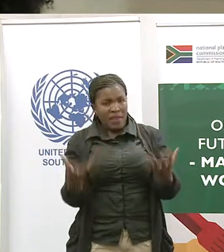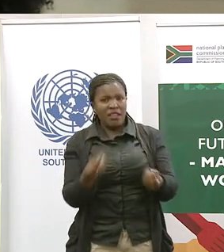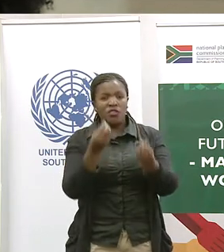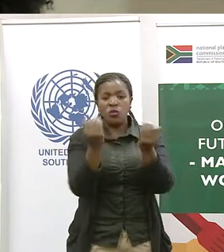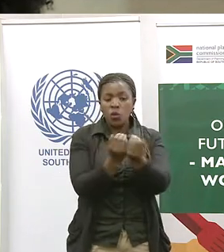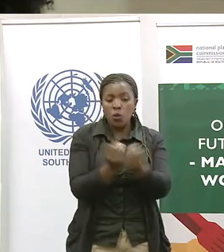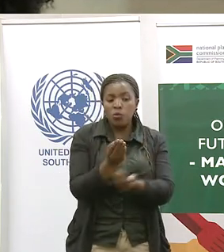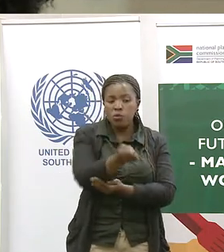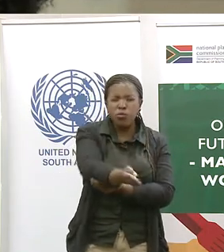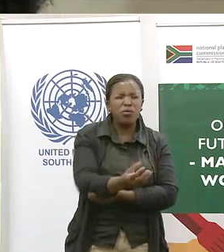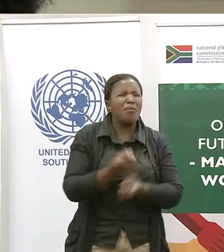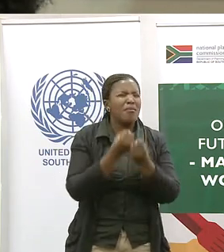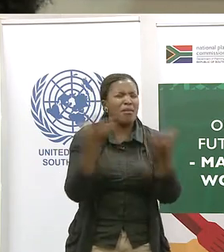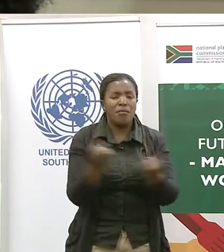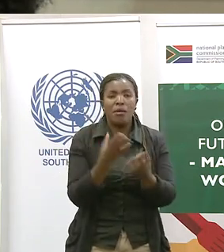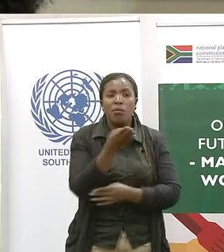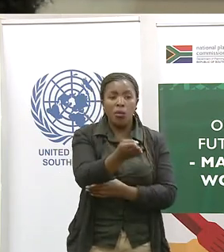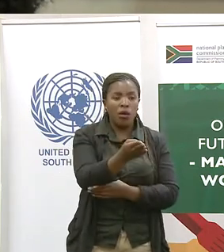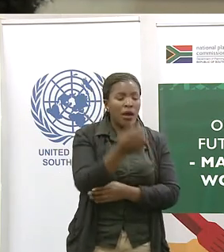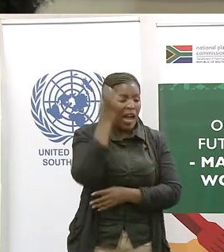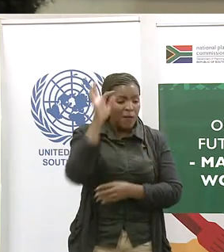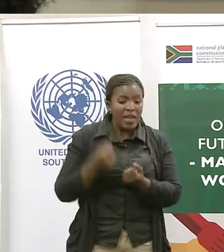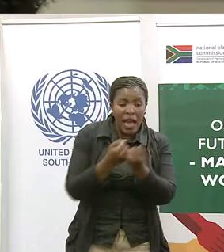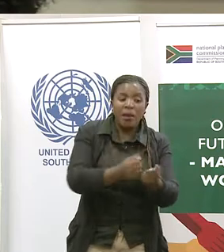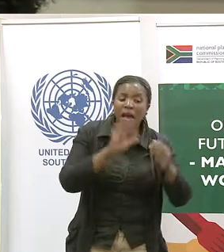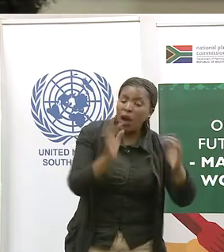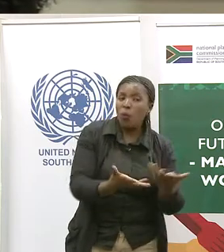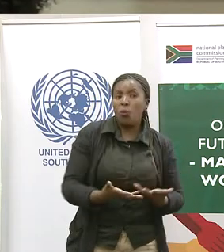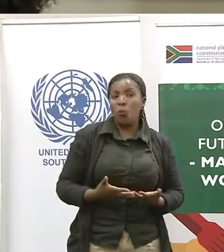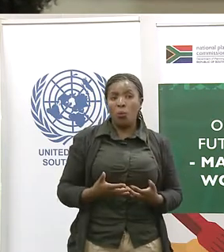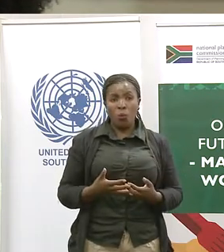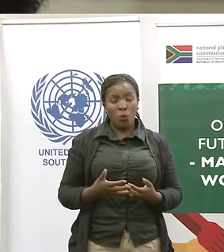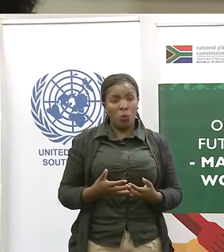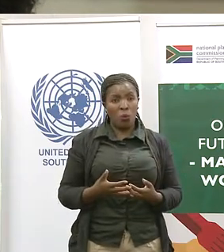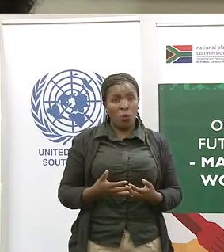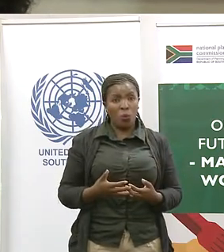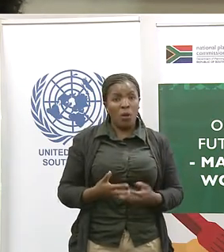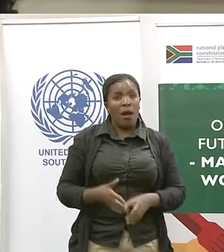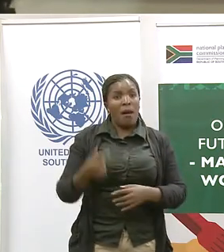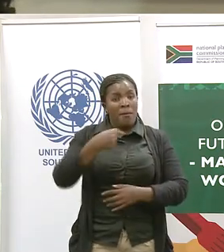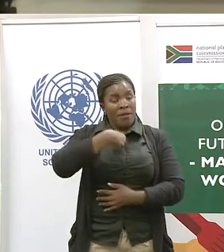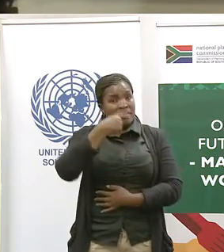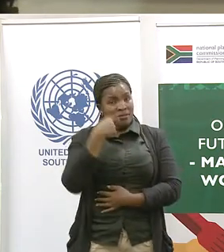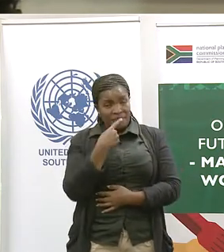suffering. And I don't, let not, if it was possible,